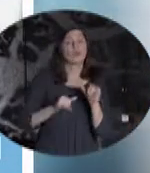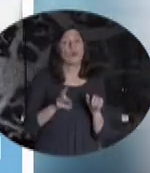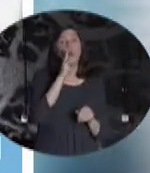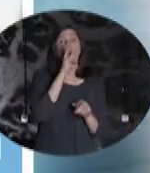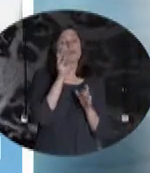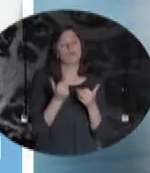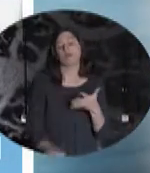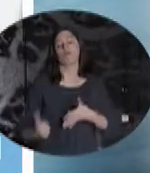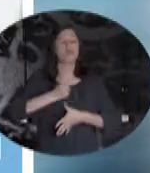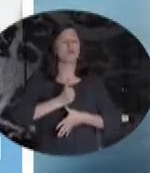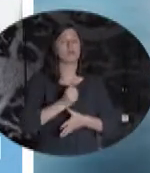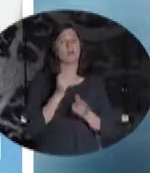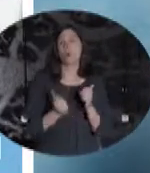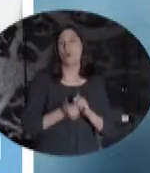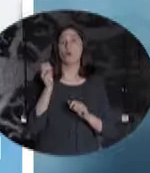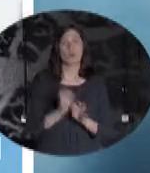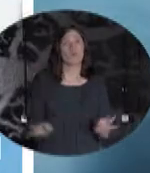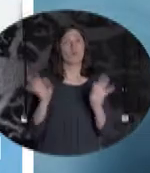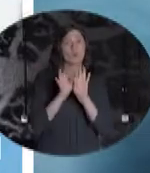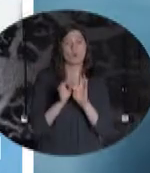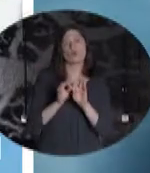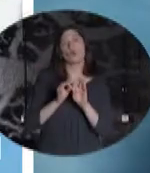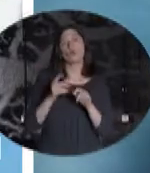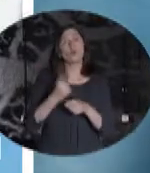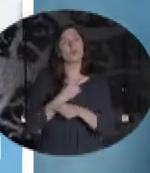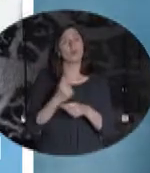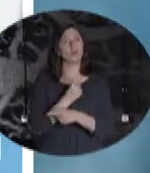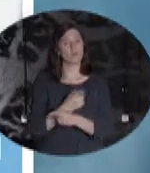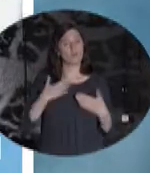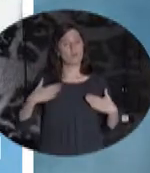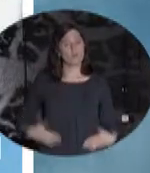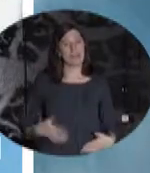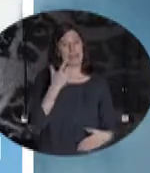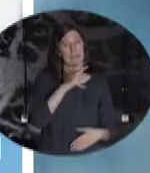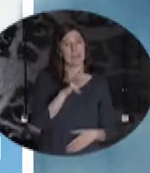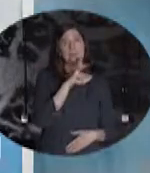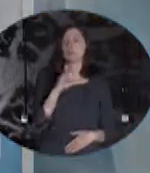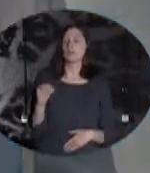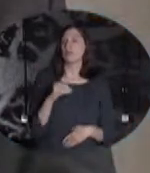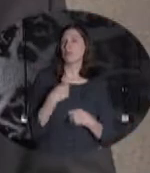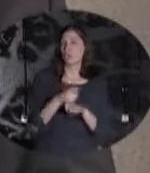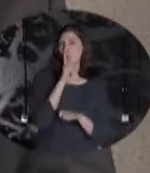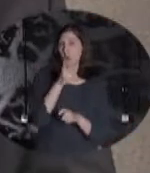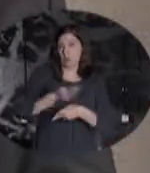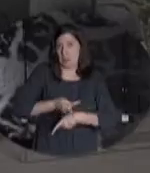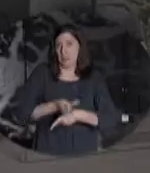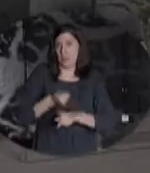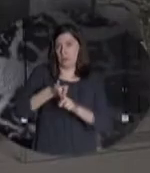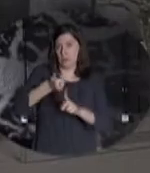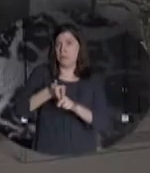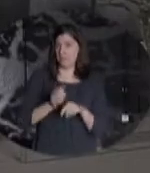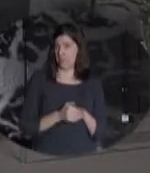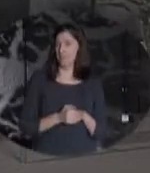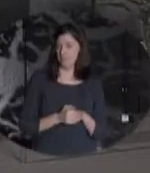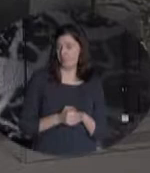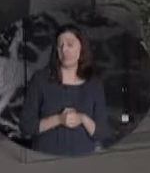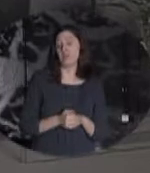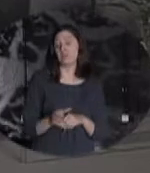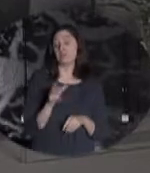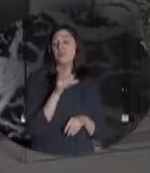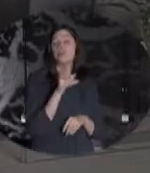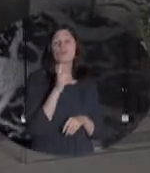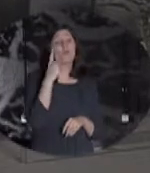most important thing you can do to kind of regulate your body and make sure that you're taking care of yourself as good as possible. Going back as well